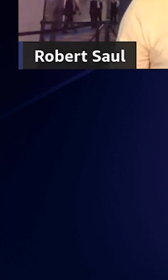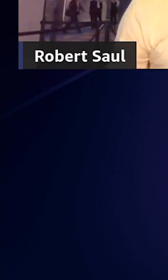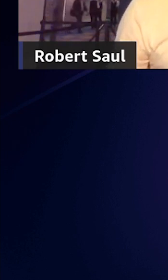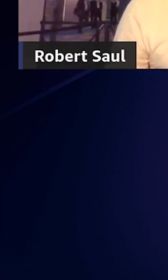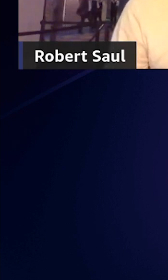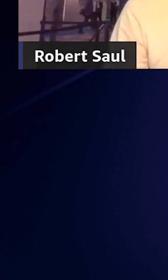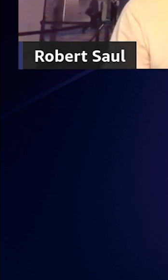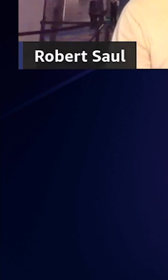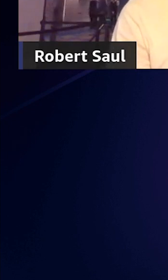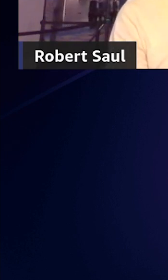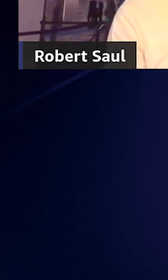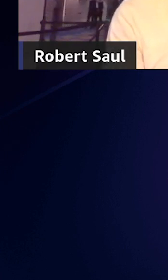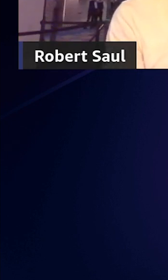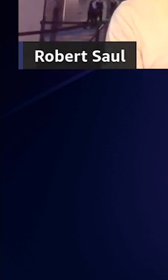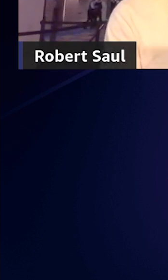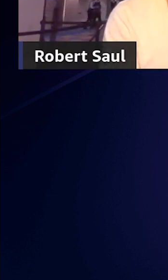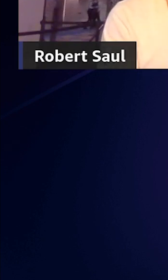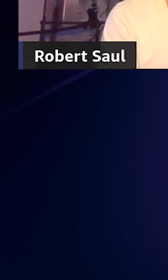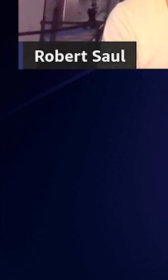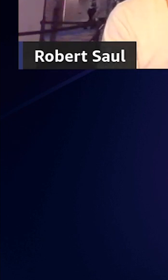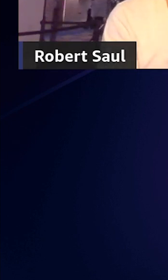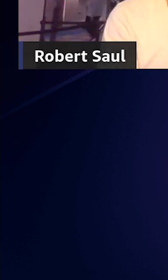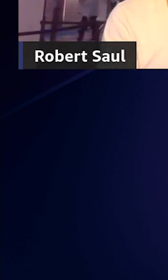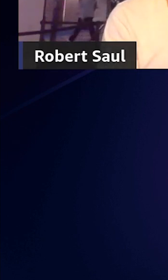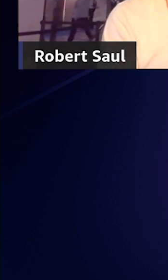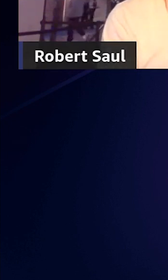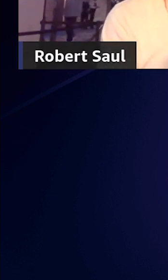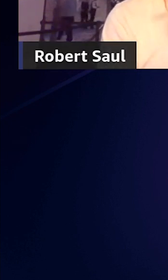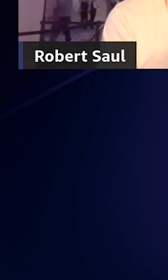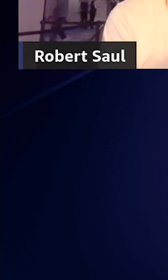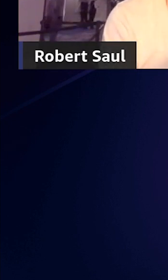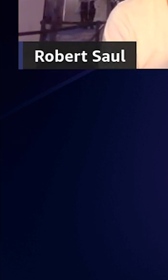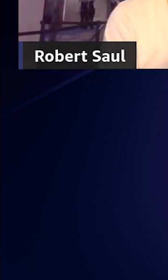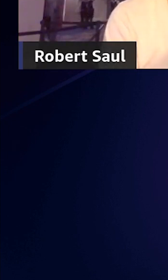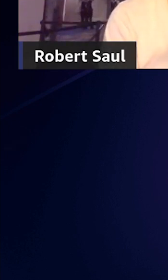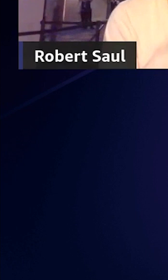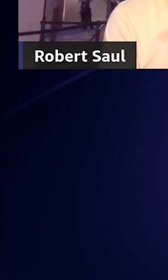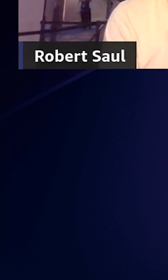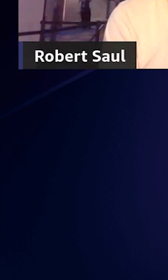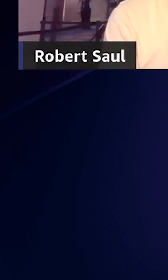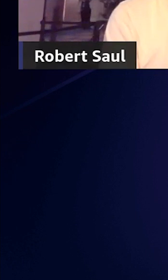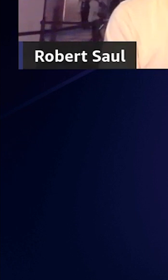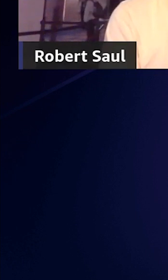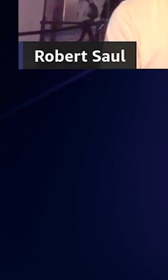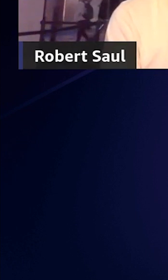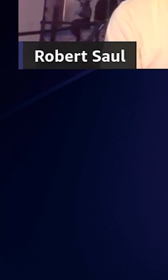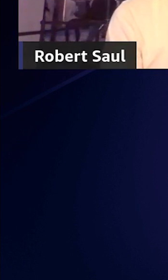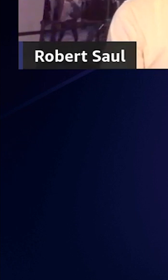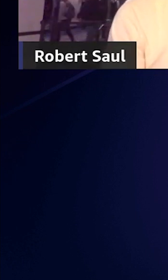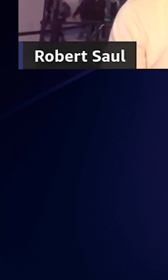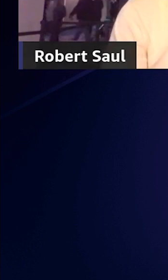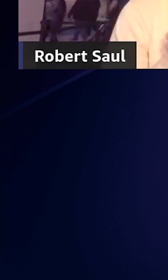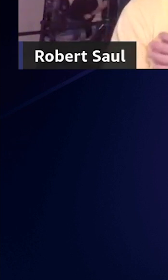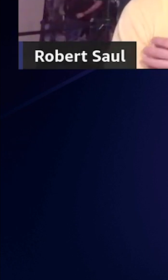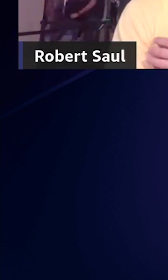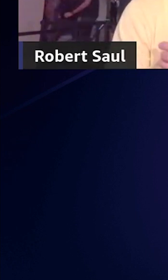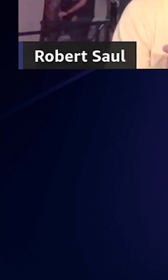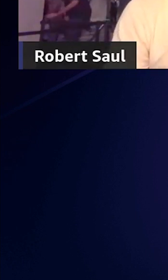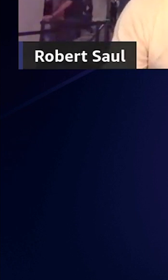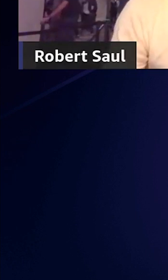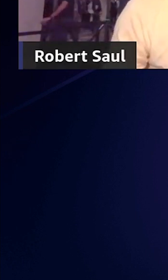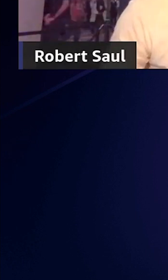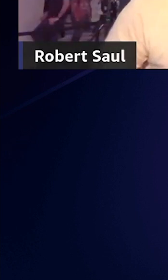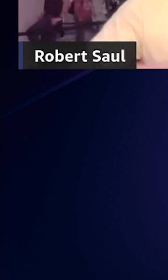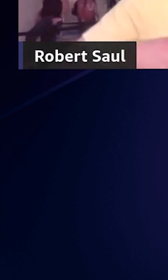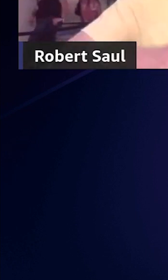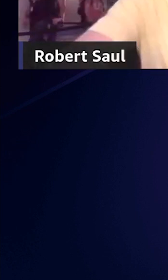are the playbooks that we have developed. But I don't want to get too far in front of that. I want to get back to ALE because Cydney, do you have it up on your screen? I